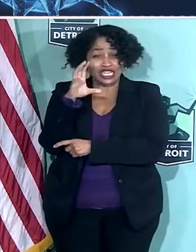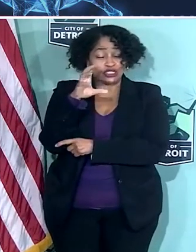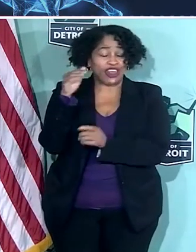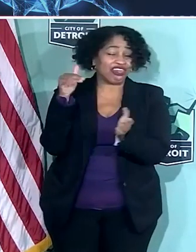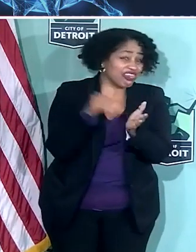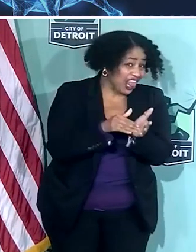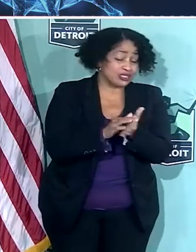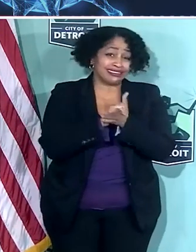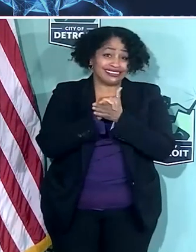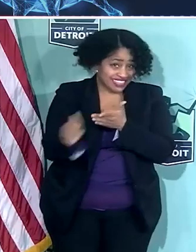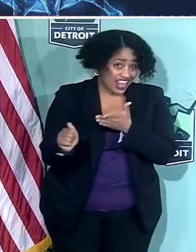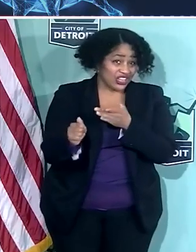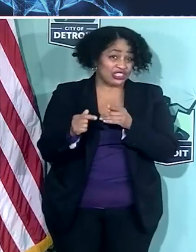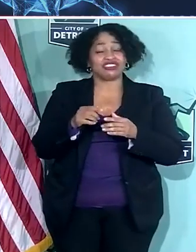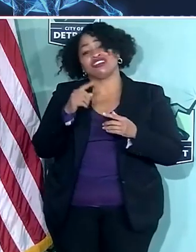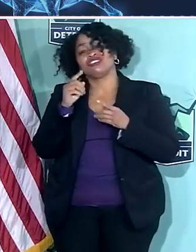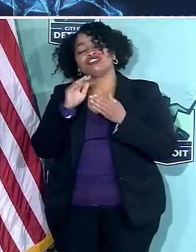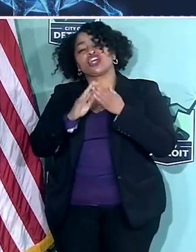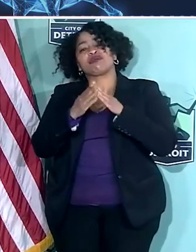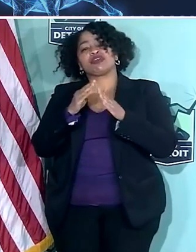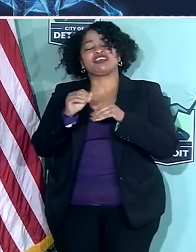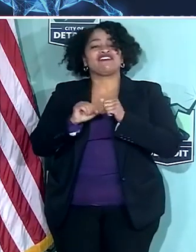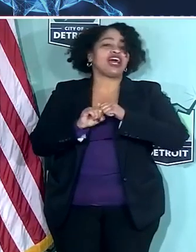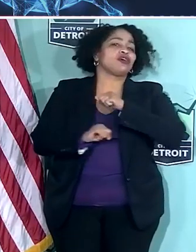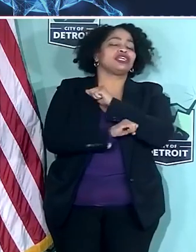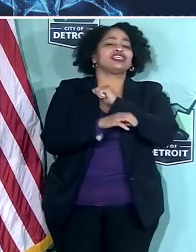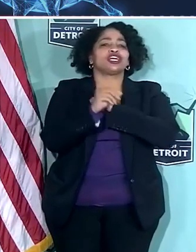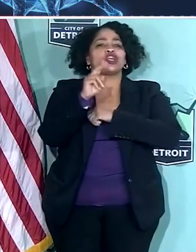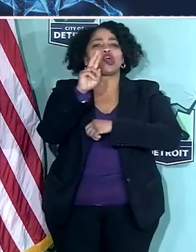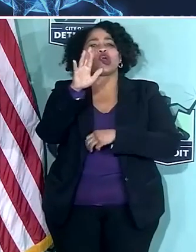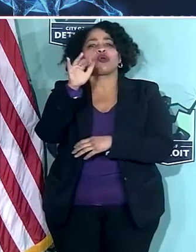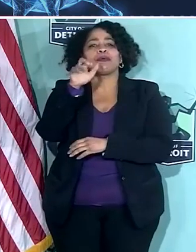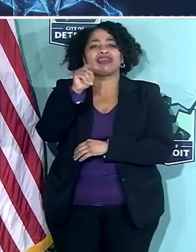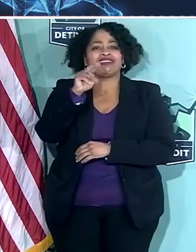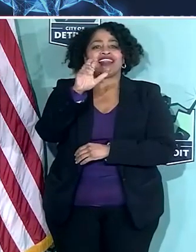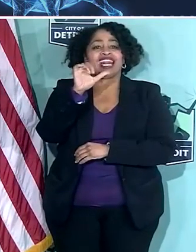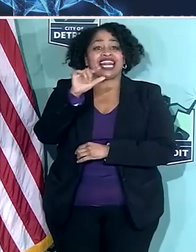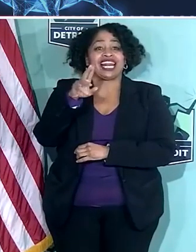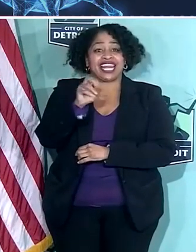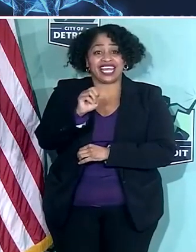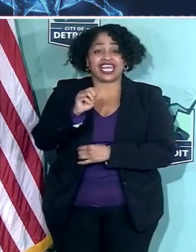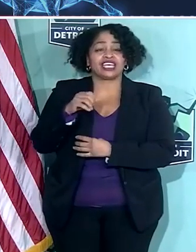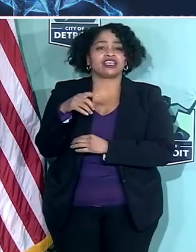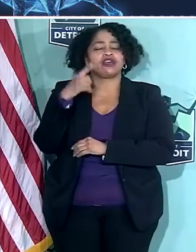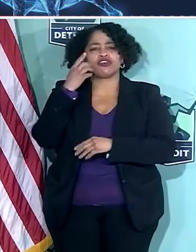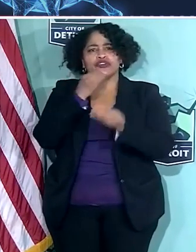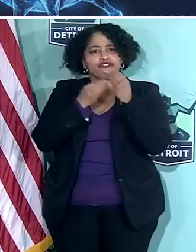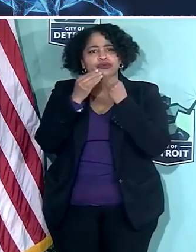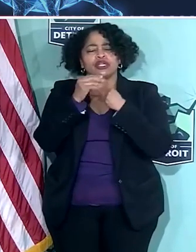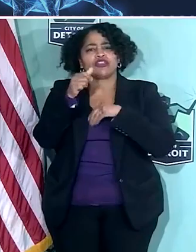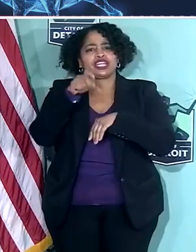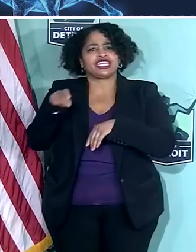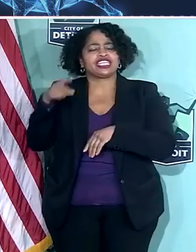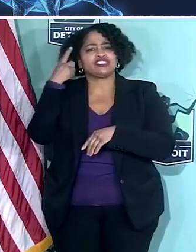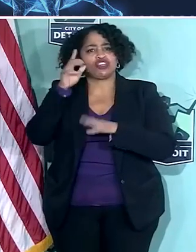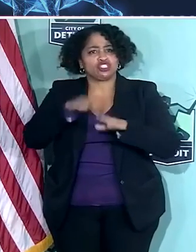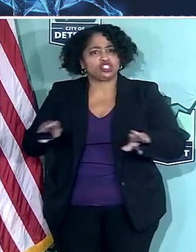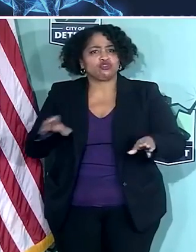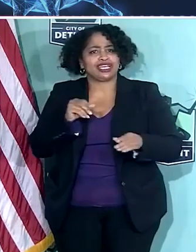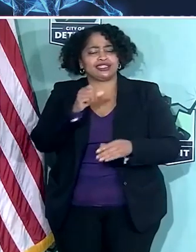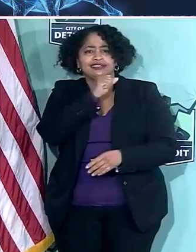$600,000 through the Community Foundation and the Urban League. They're doing it for food and other needs for children and